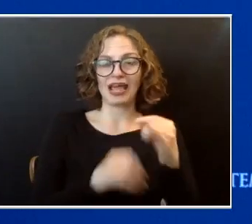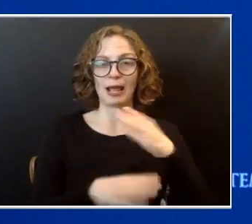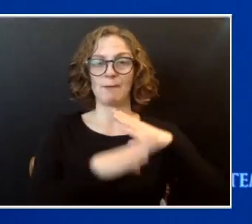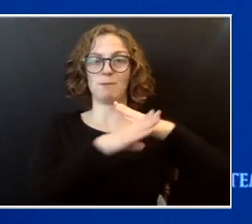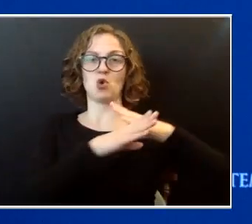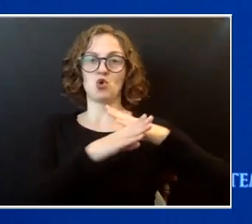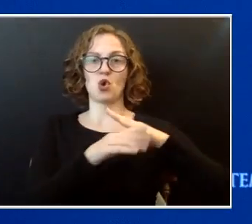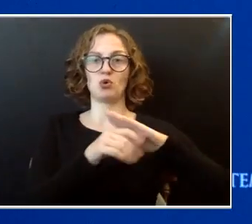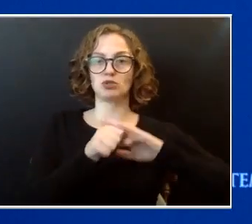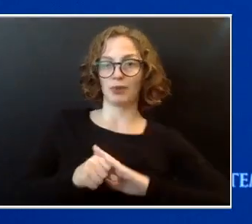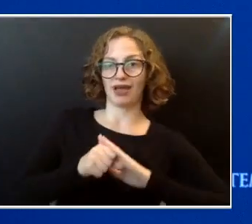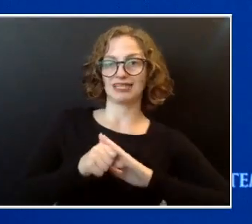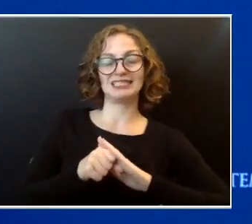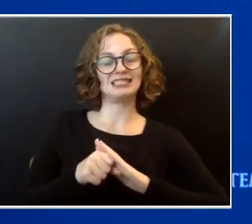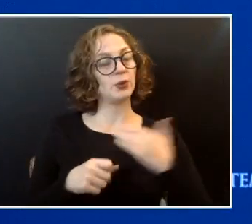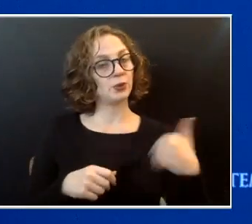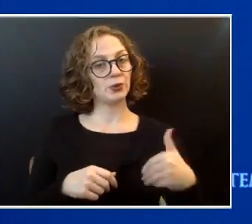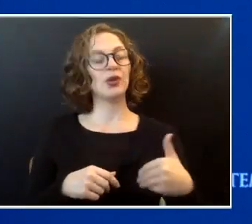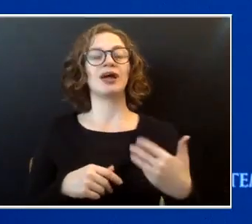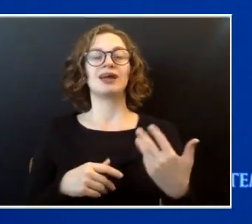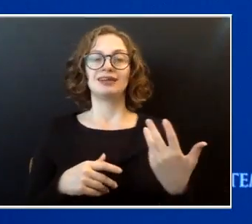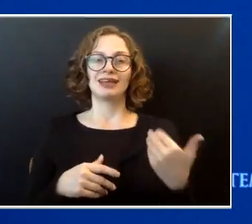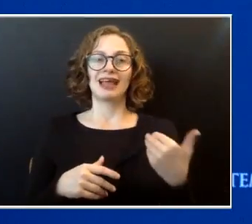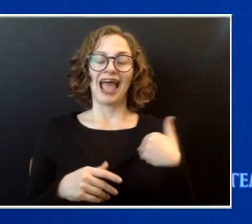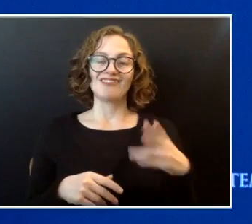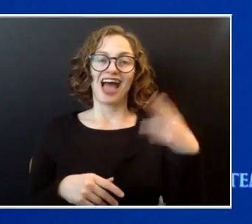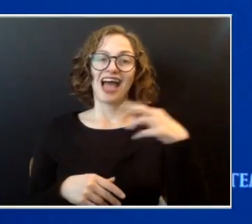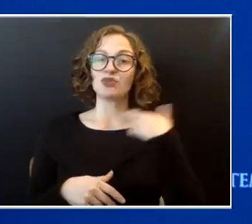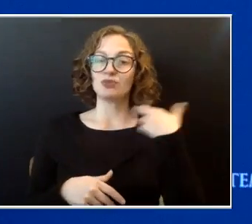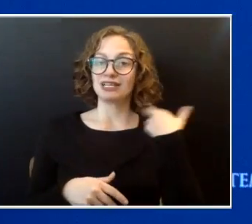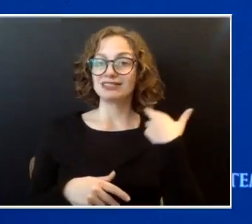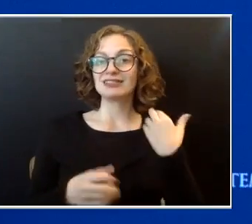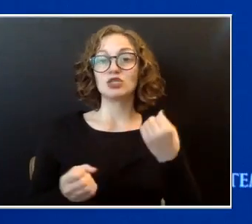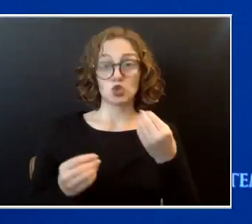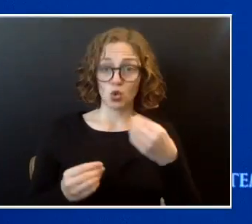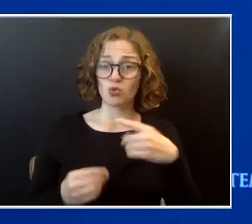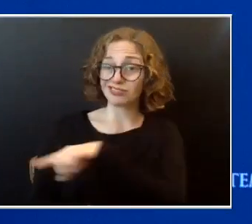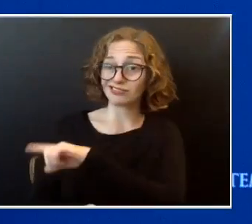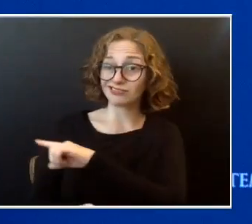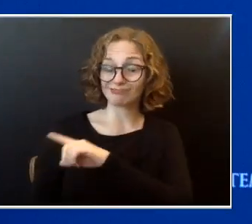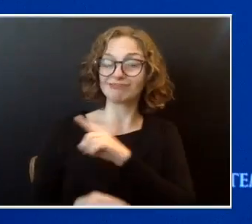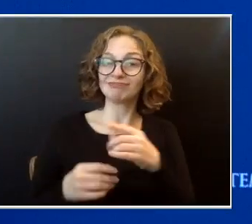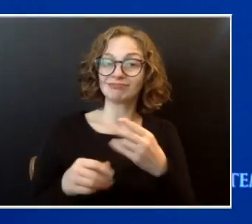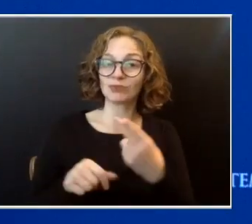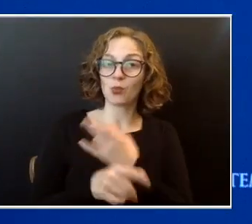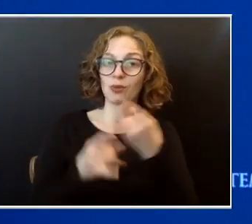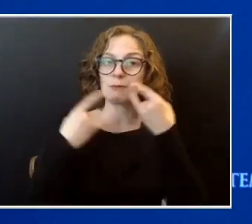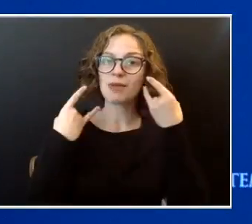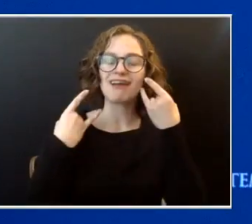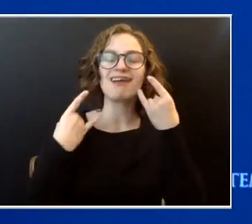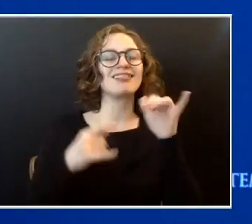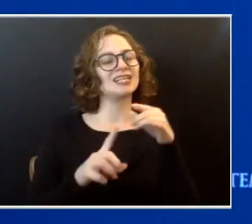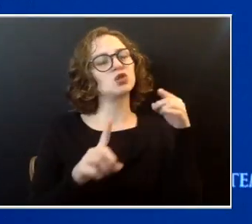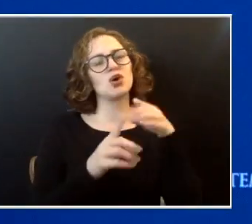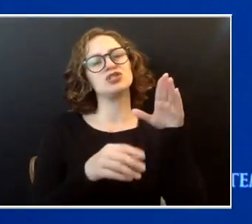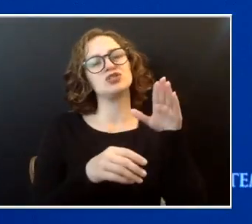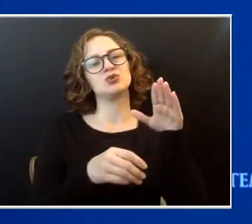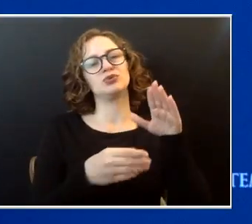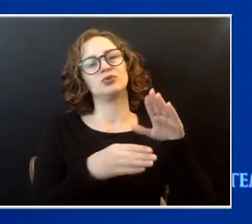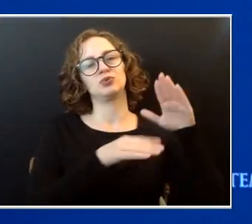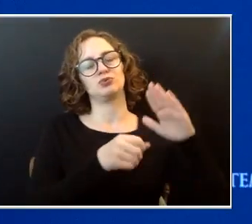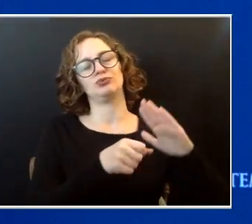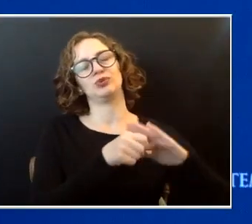and so that's what we are really looking to do is help reduce your risk of transmission. Now, there are confounding factors such as good hand hygiene,